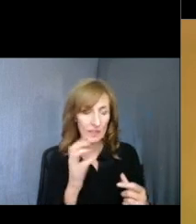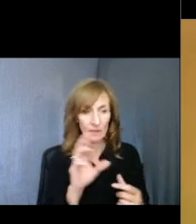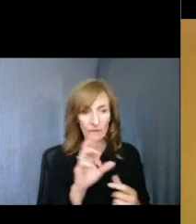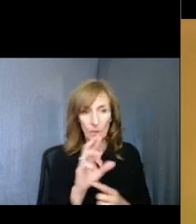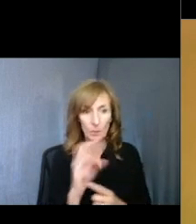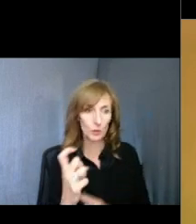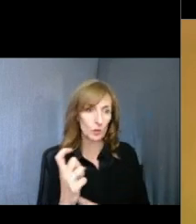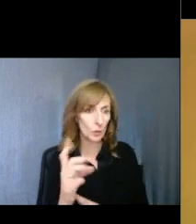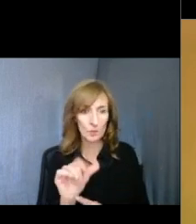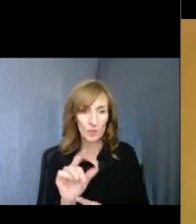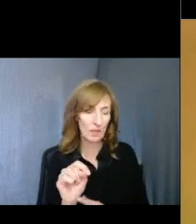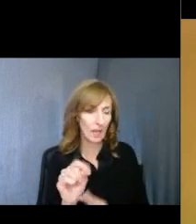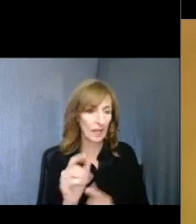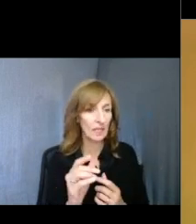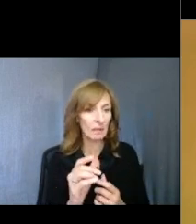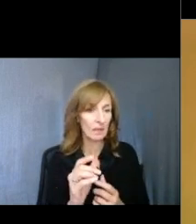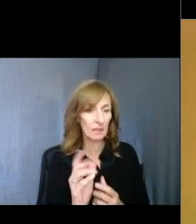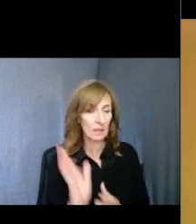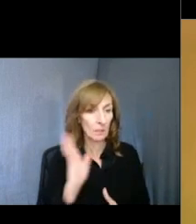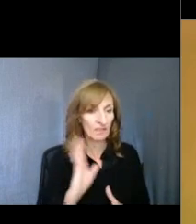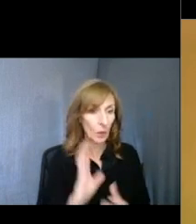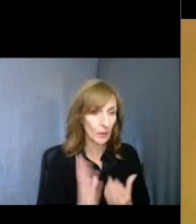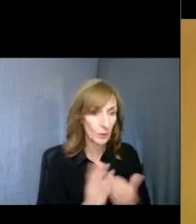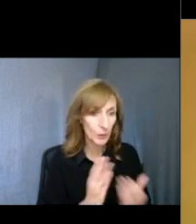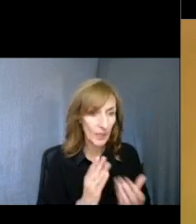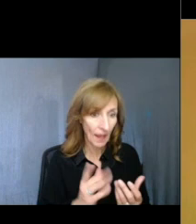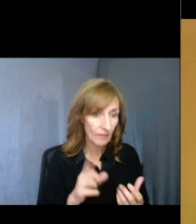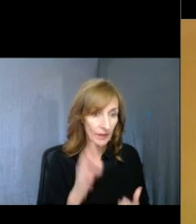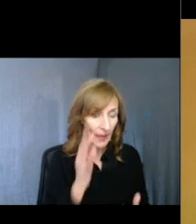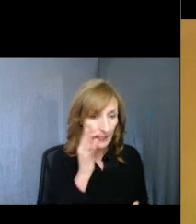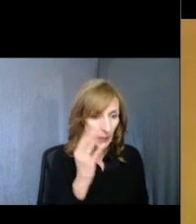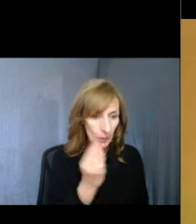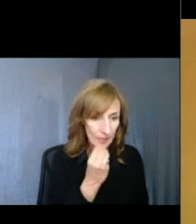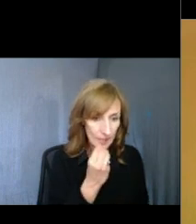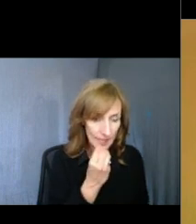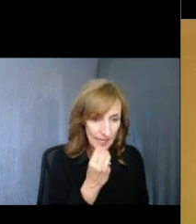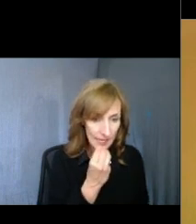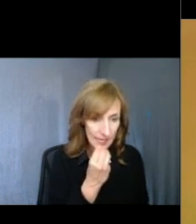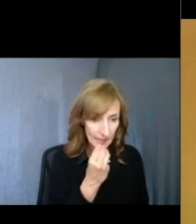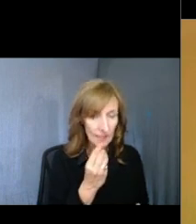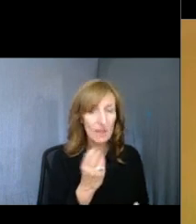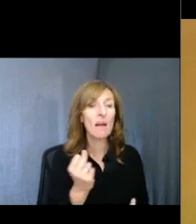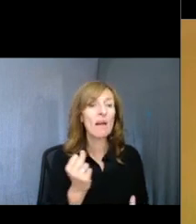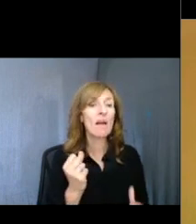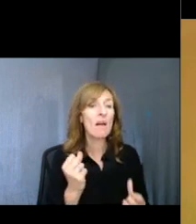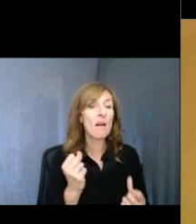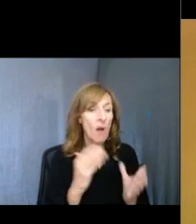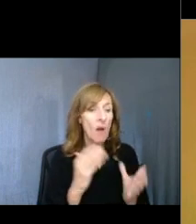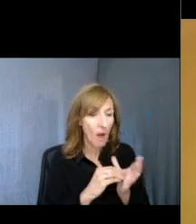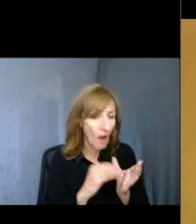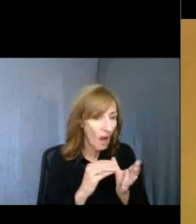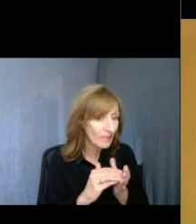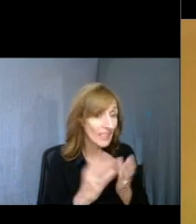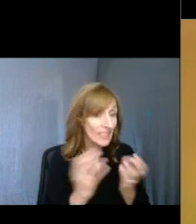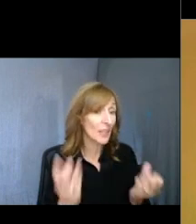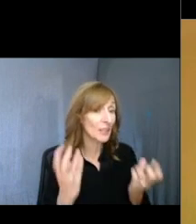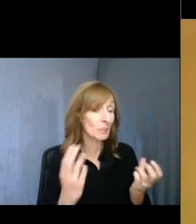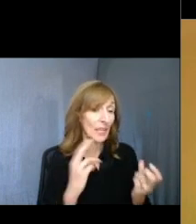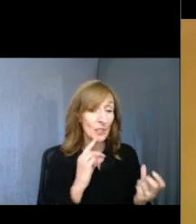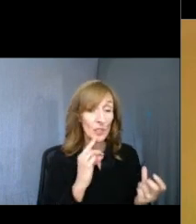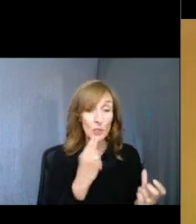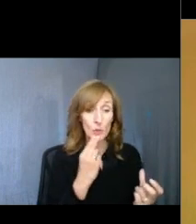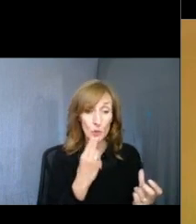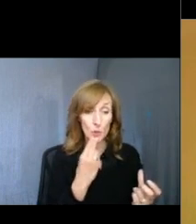would eat, that they liked. I often send people there are a lot of nutrition services now. I could use them as a